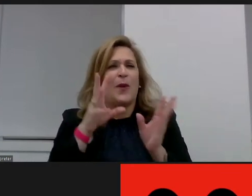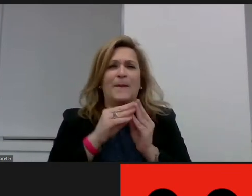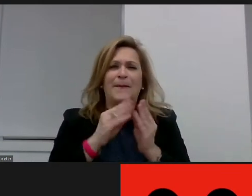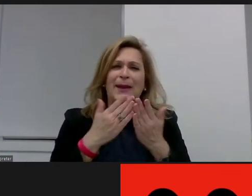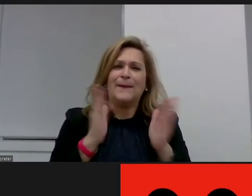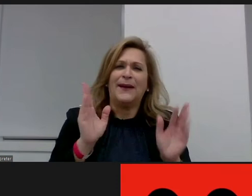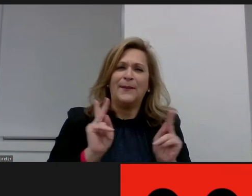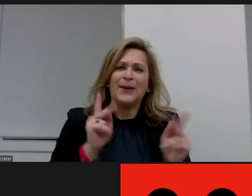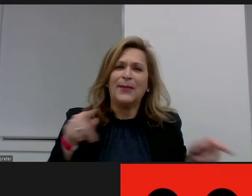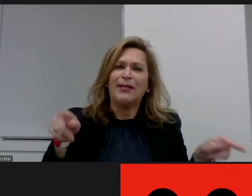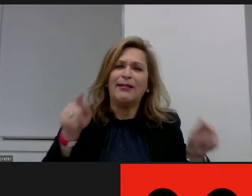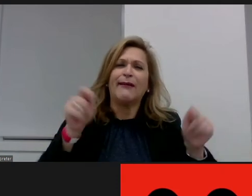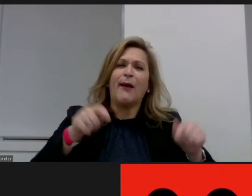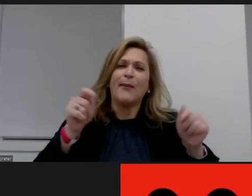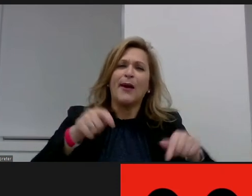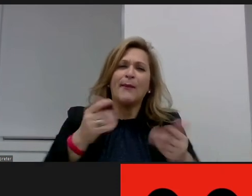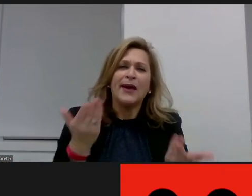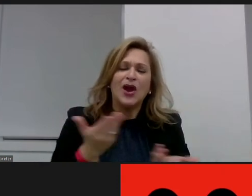with these done deals?